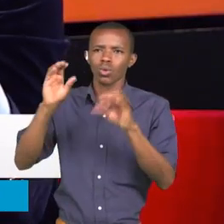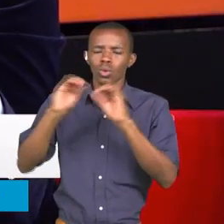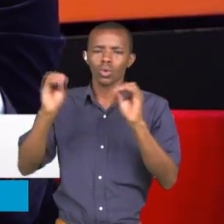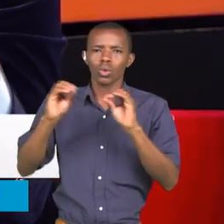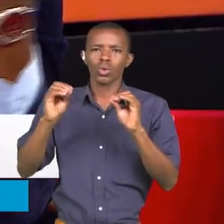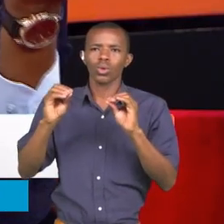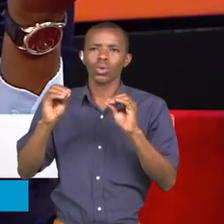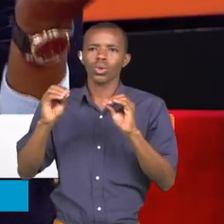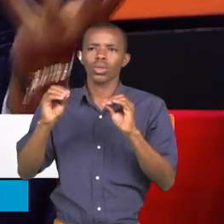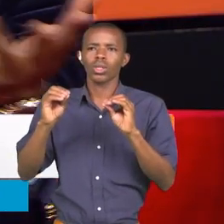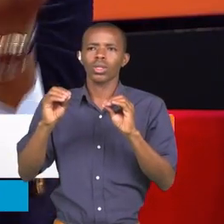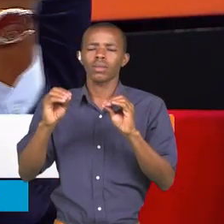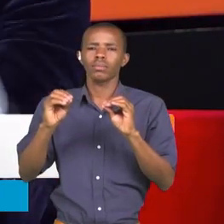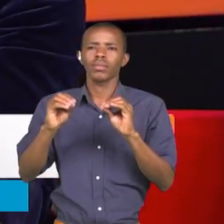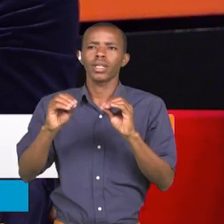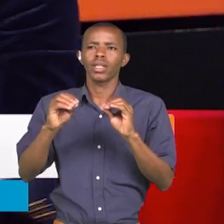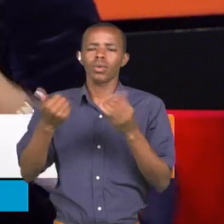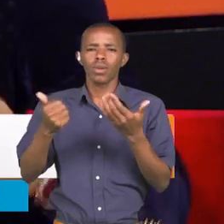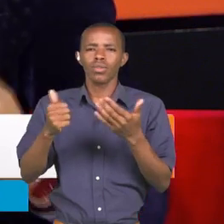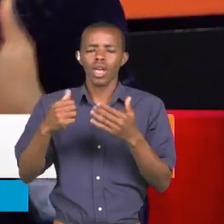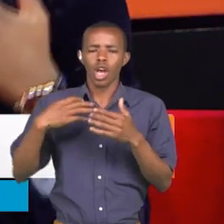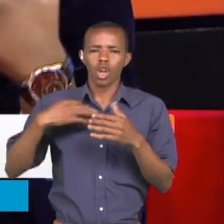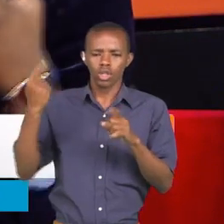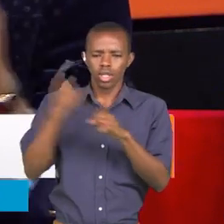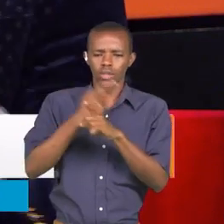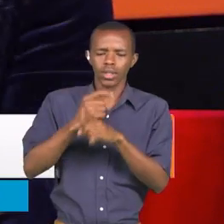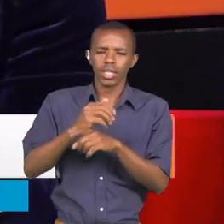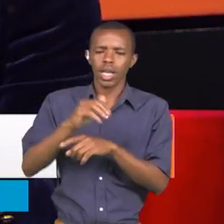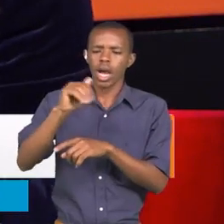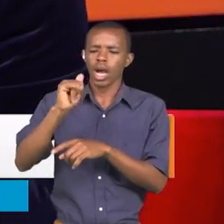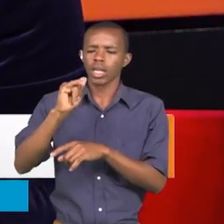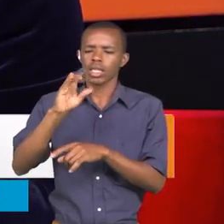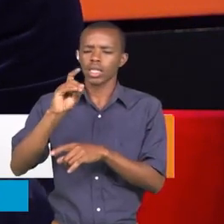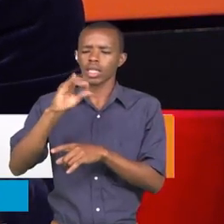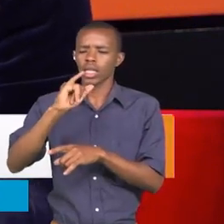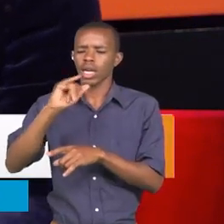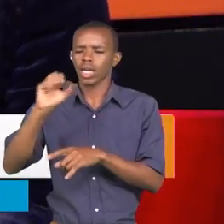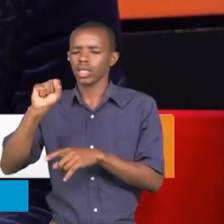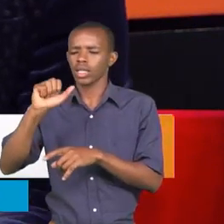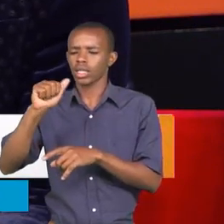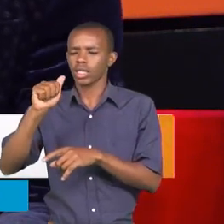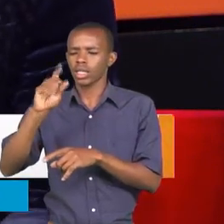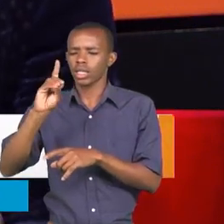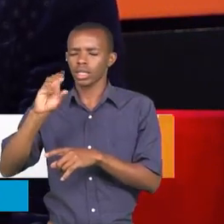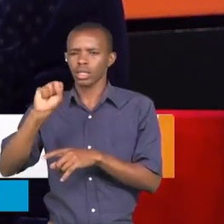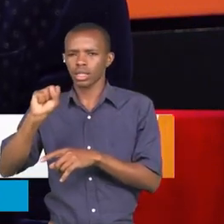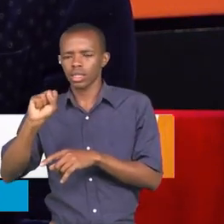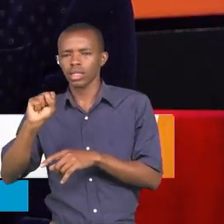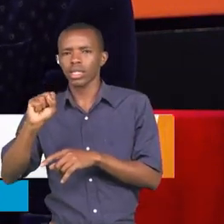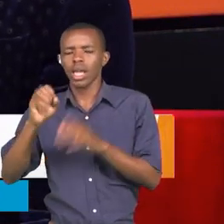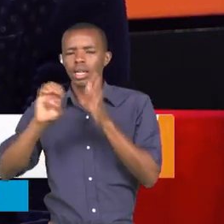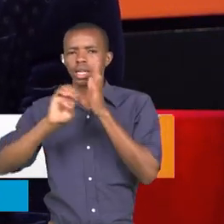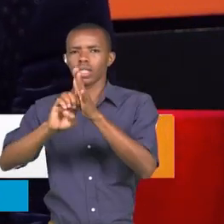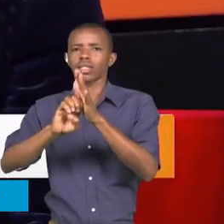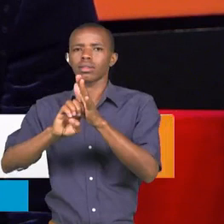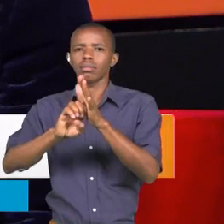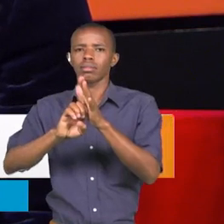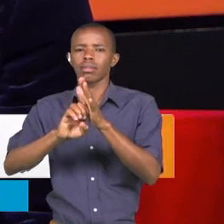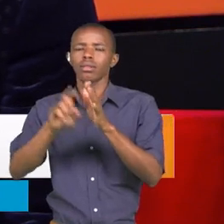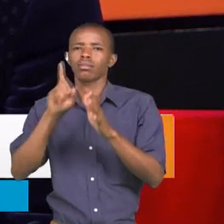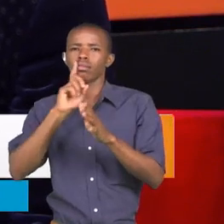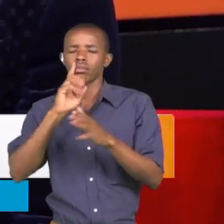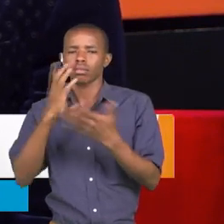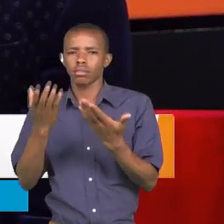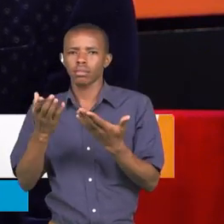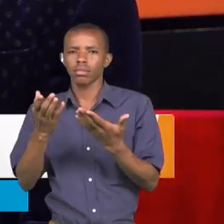Fuba, you have Adidas, you have Adudas. So guys are trying to distance themselves from these things. Now, for example, let's take a look